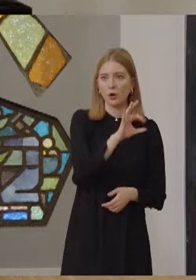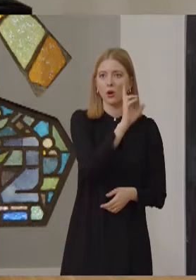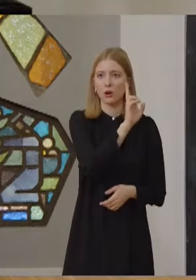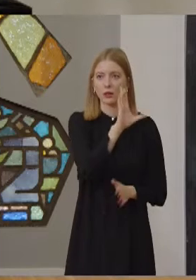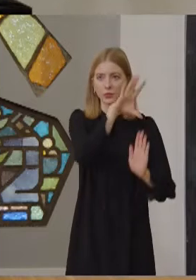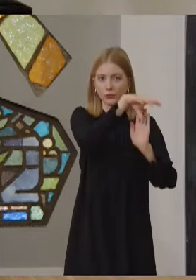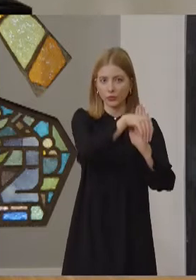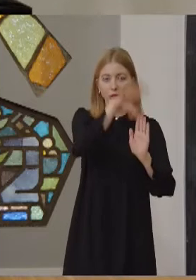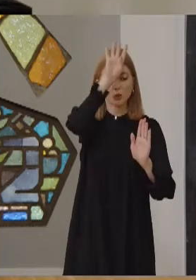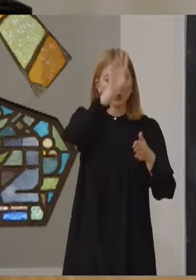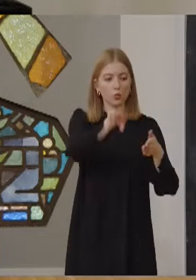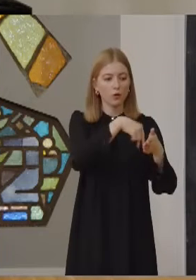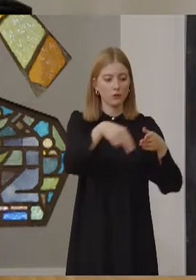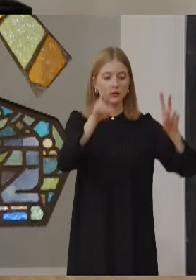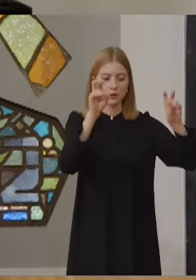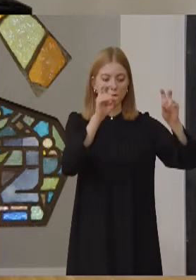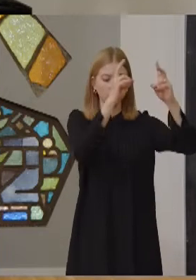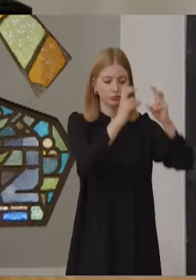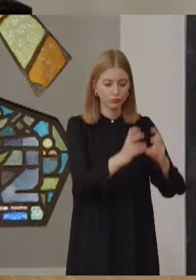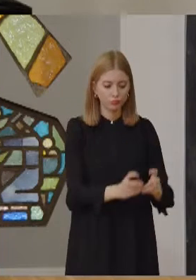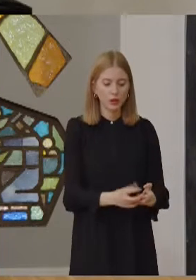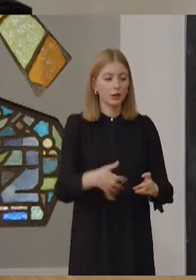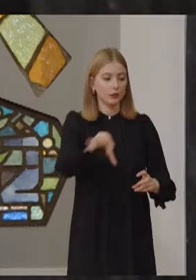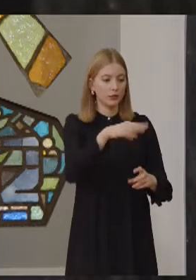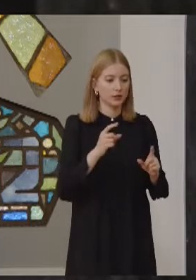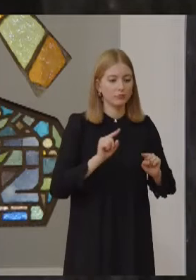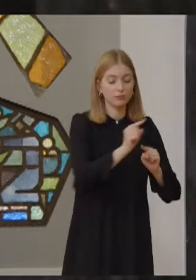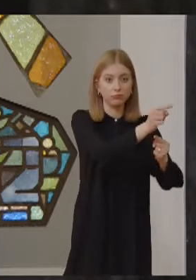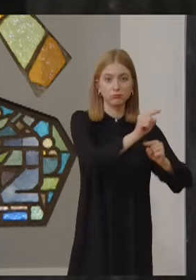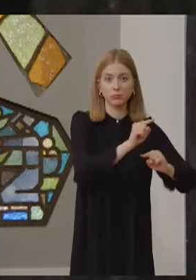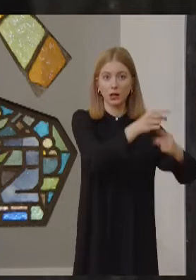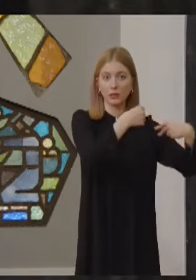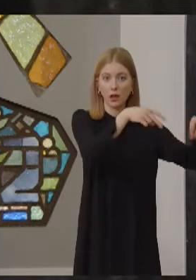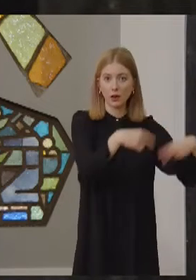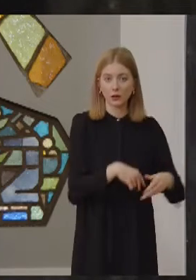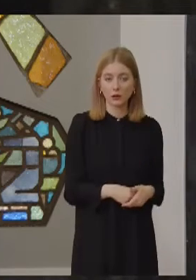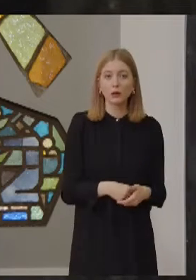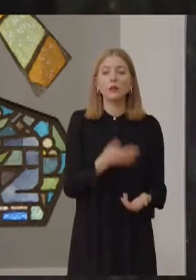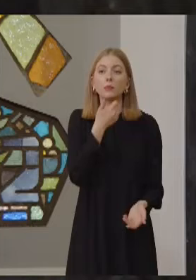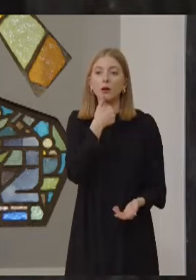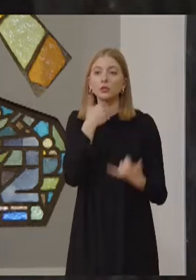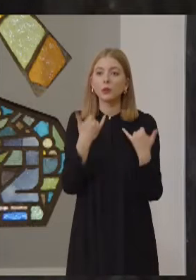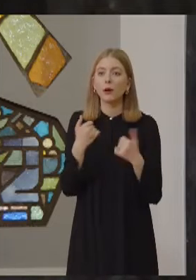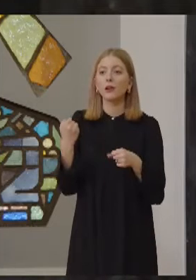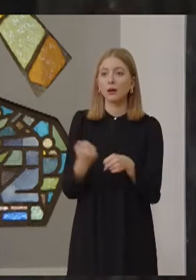NGOs working on this issue and scientists do not need to be convinced.